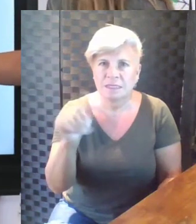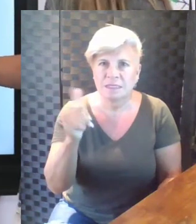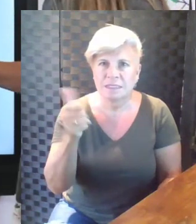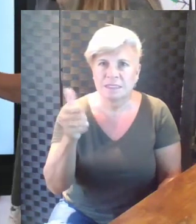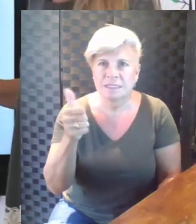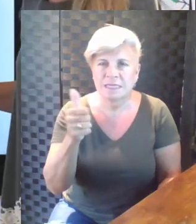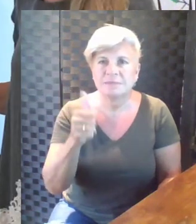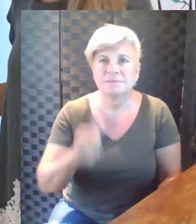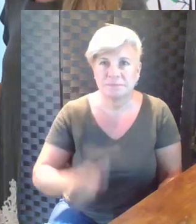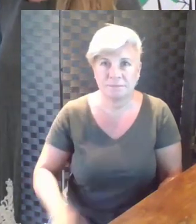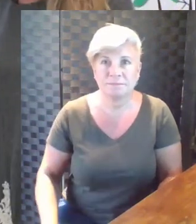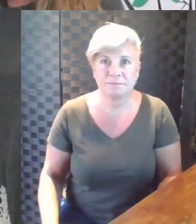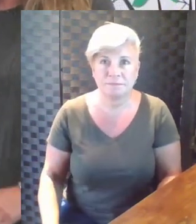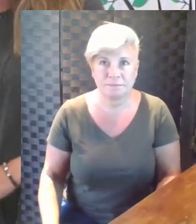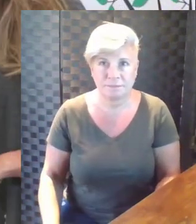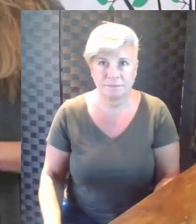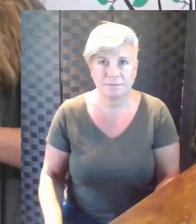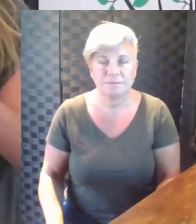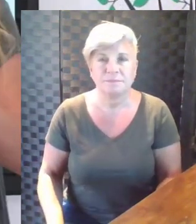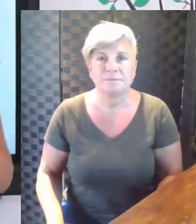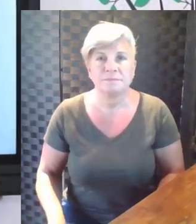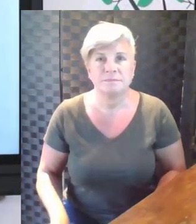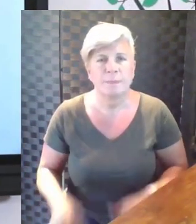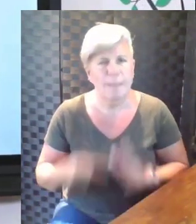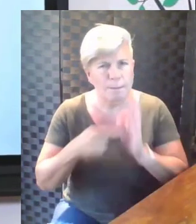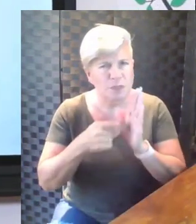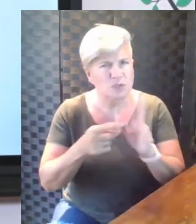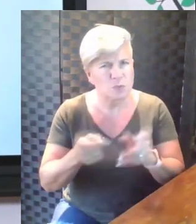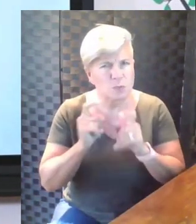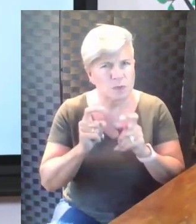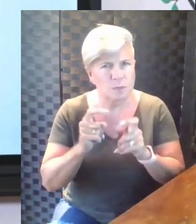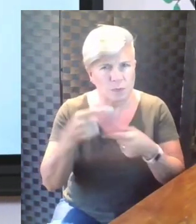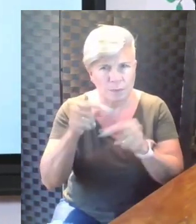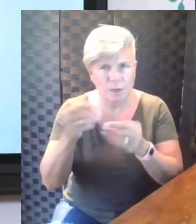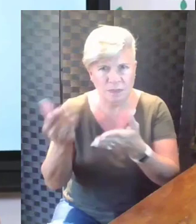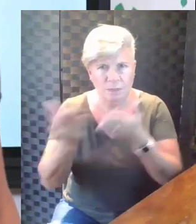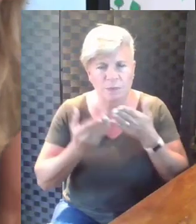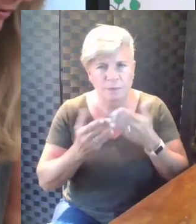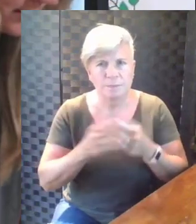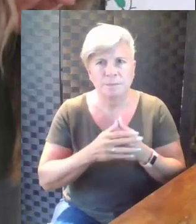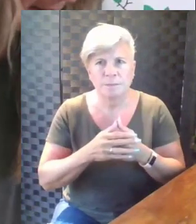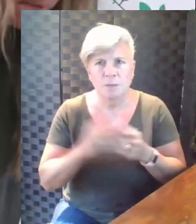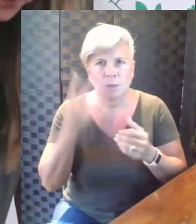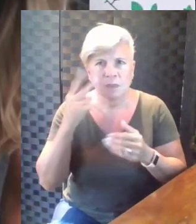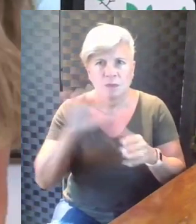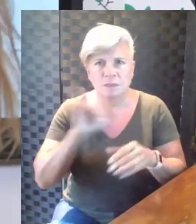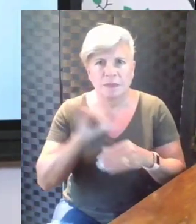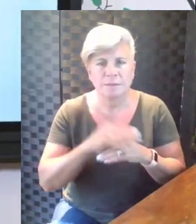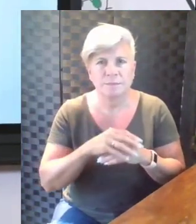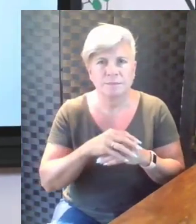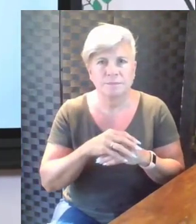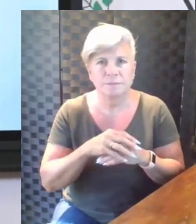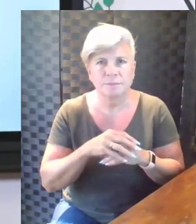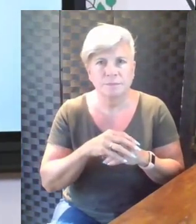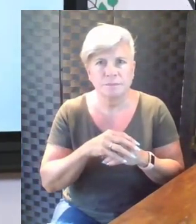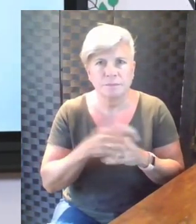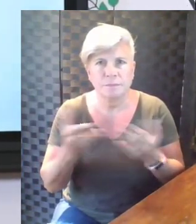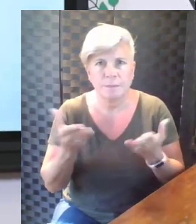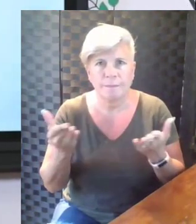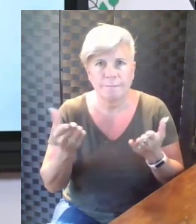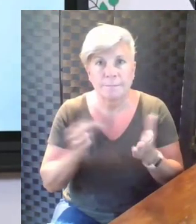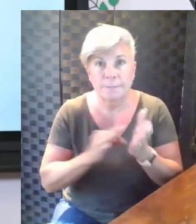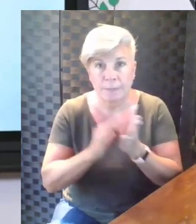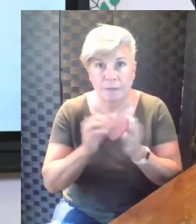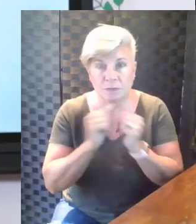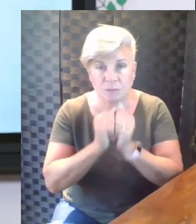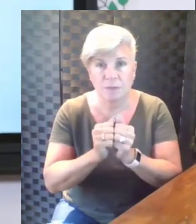9, 10. All right? And I'm going to show you real quick with the blocks that I brought what that looks like. Okay, so here, let's count